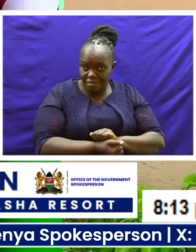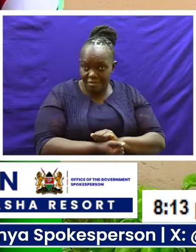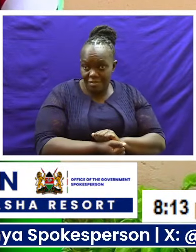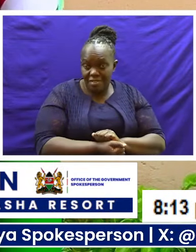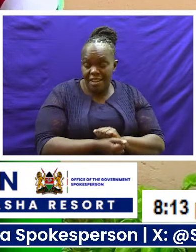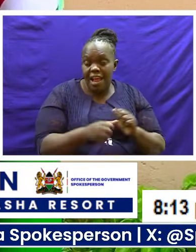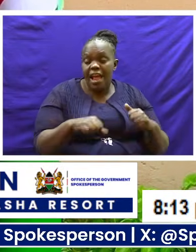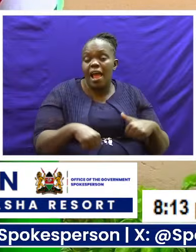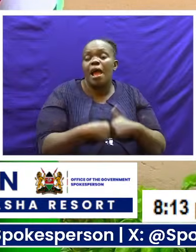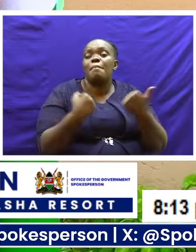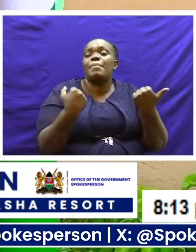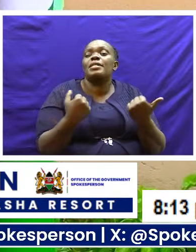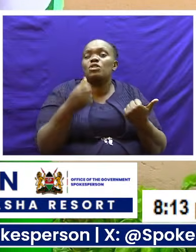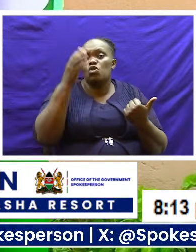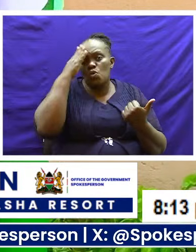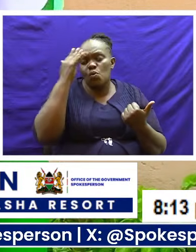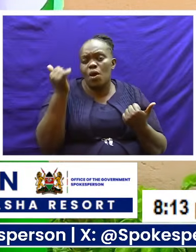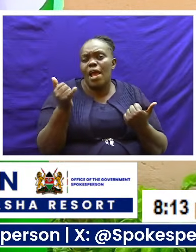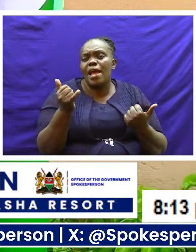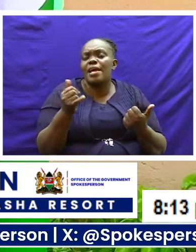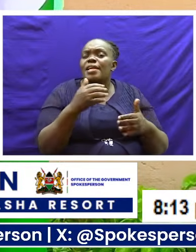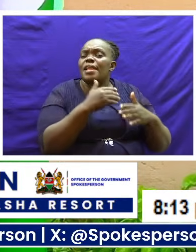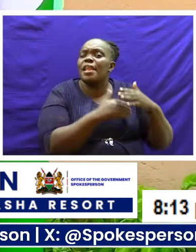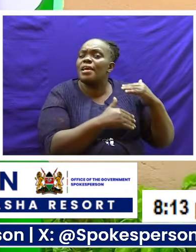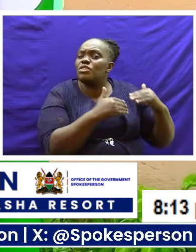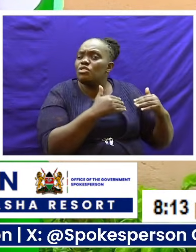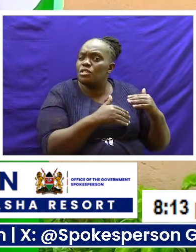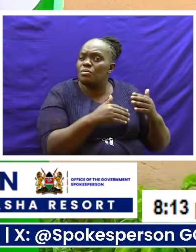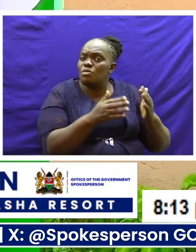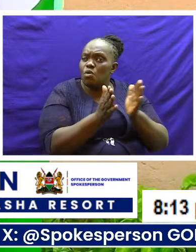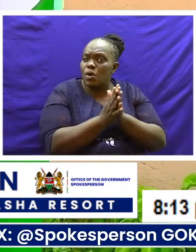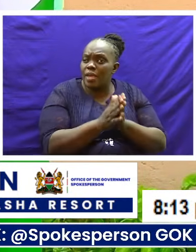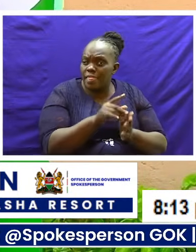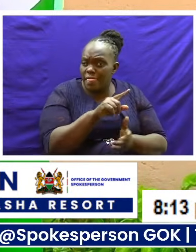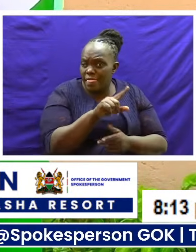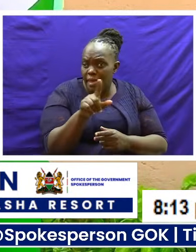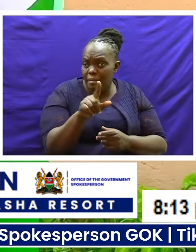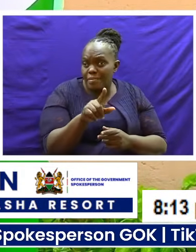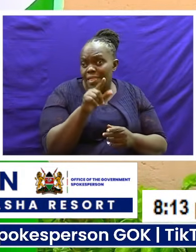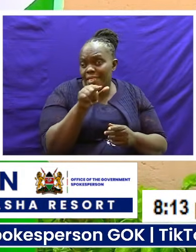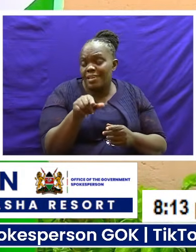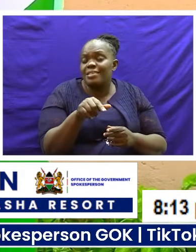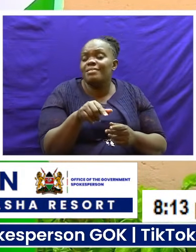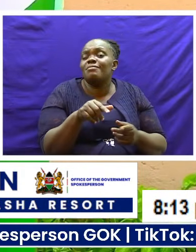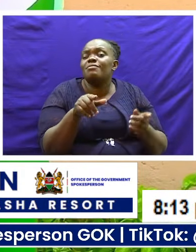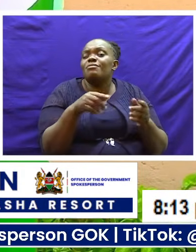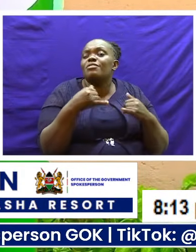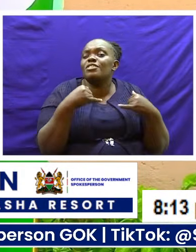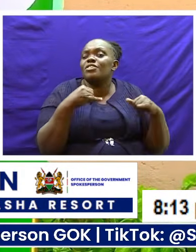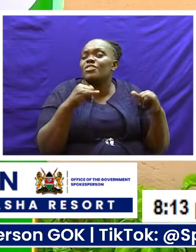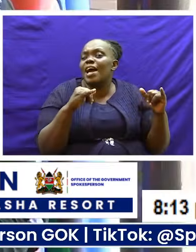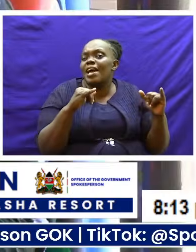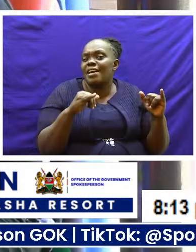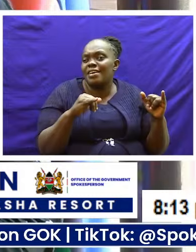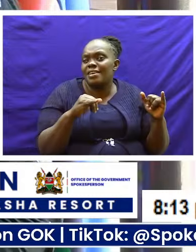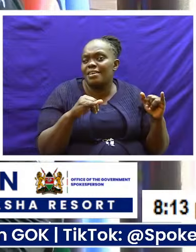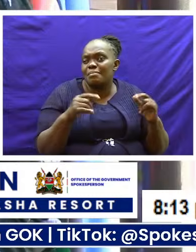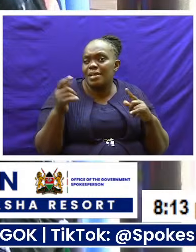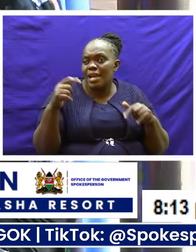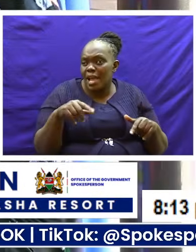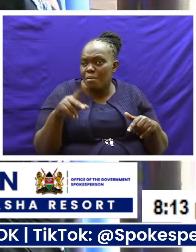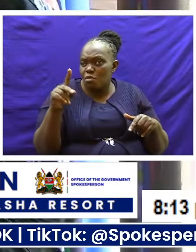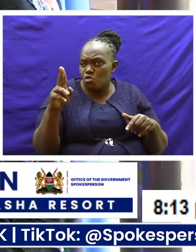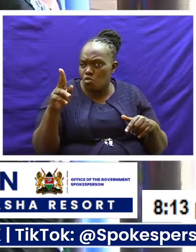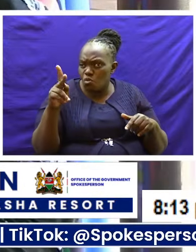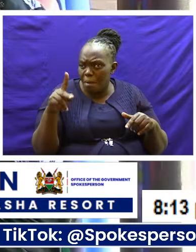that happens because of a relationship with them, that gives me the drive. Very good. Yeah. Now, let's come now to KUCCPS. What